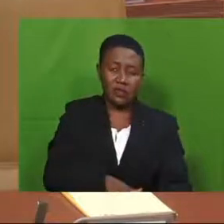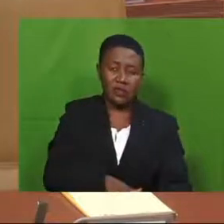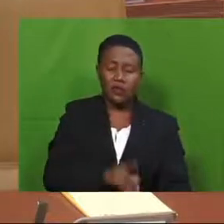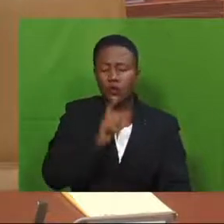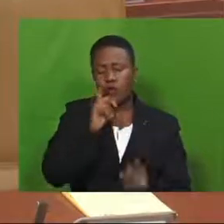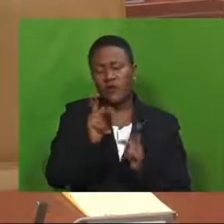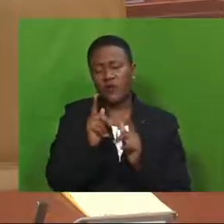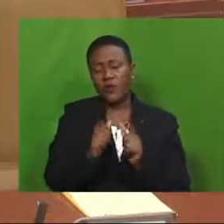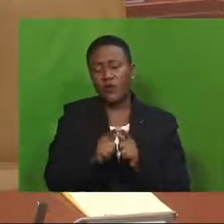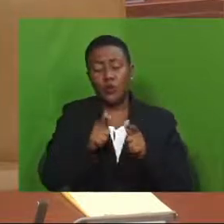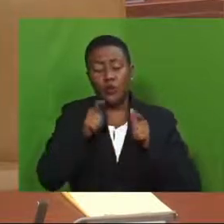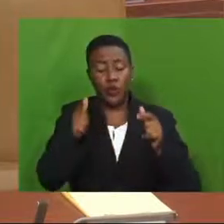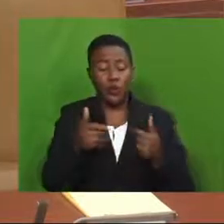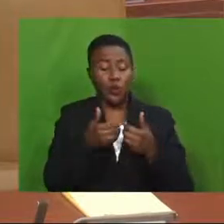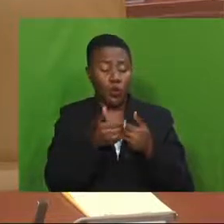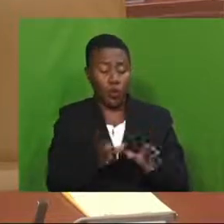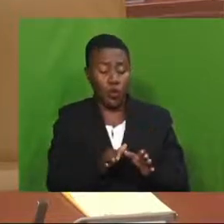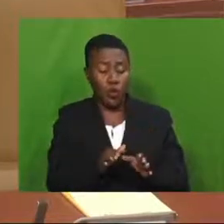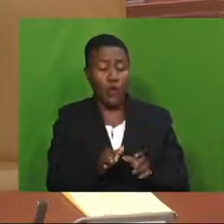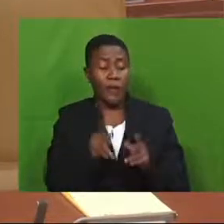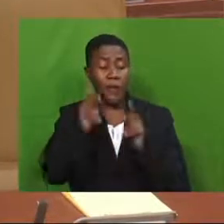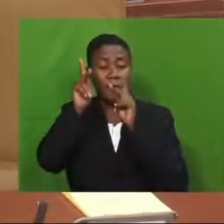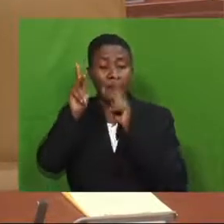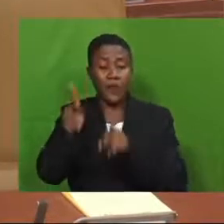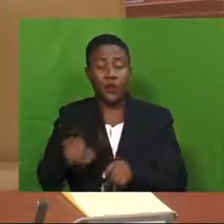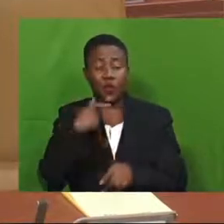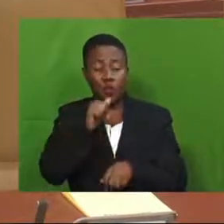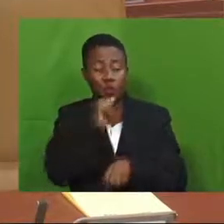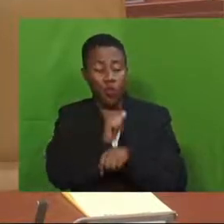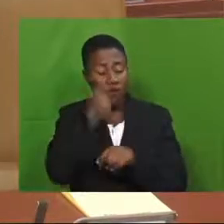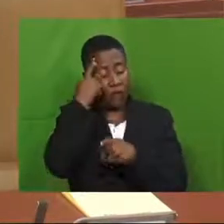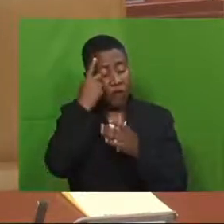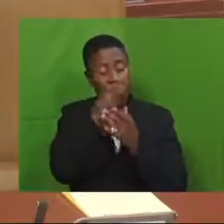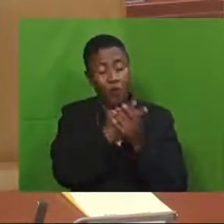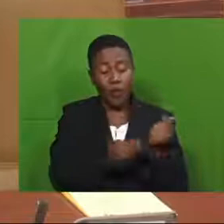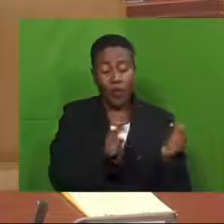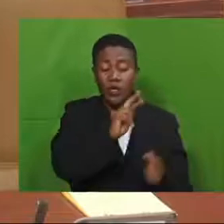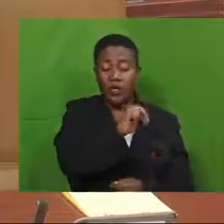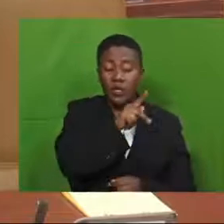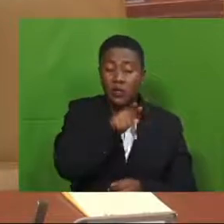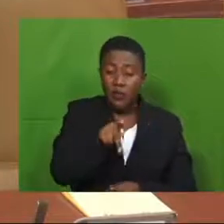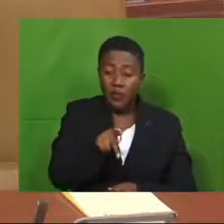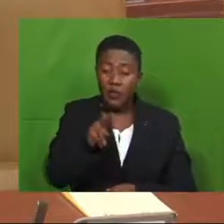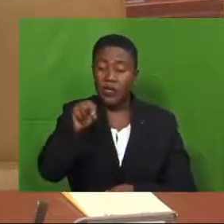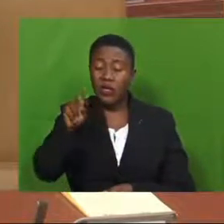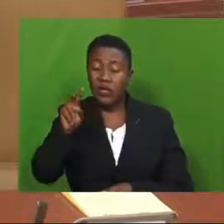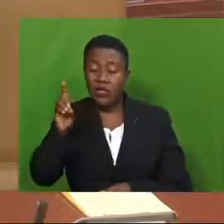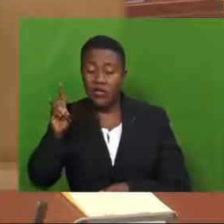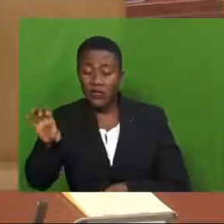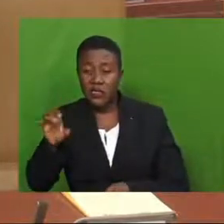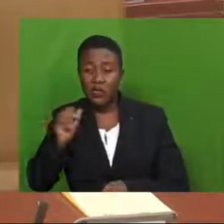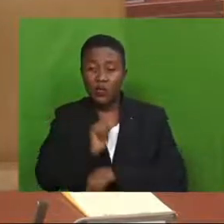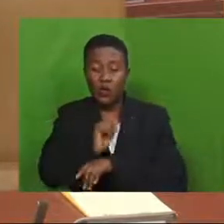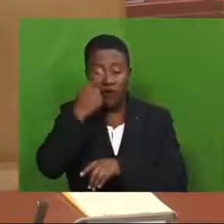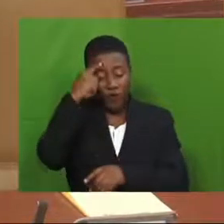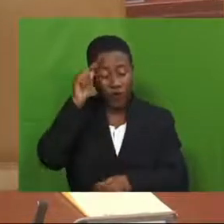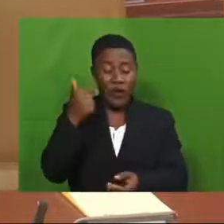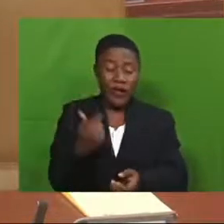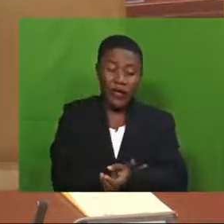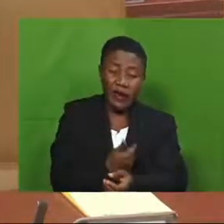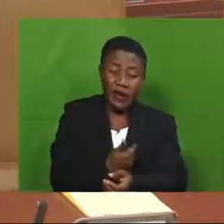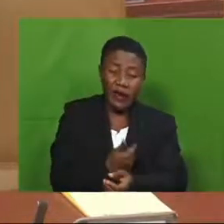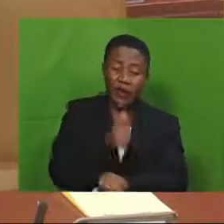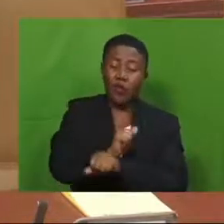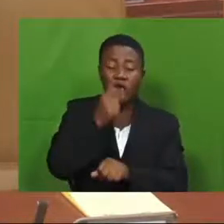loss. As a person who worked for the MPP and NDC, who worked for Ghana, who worked for communities, from him I understood